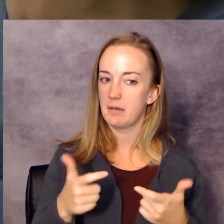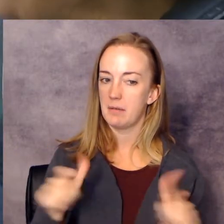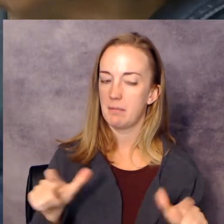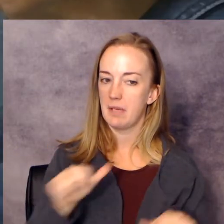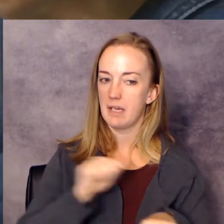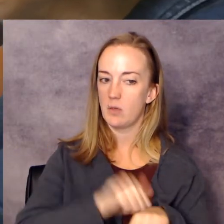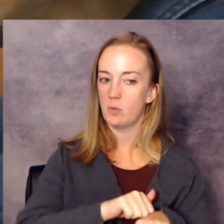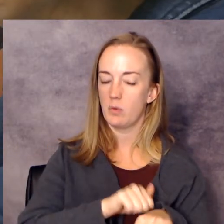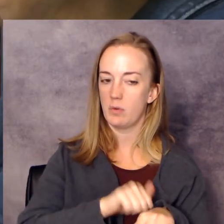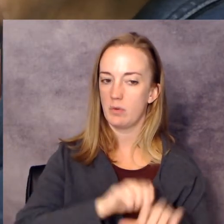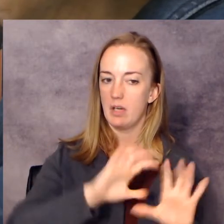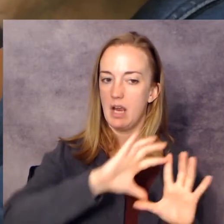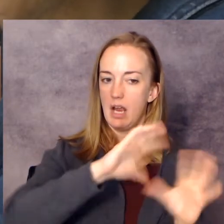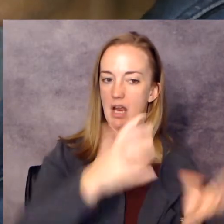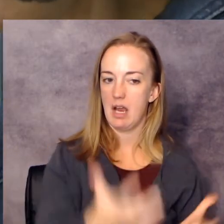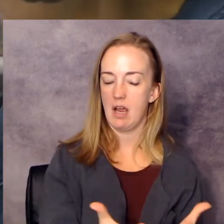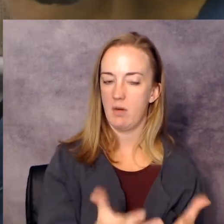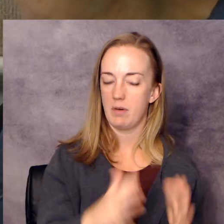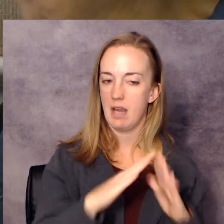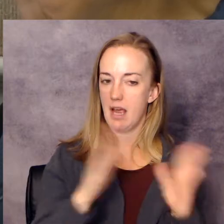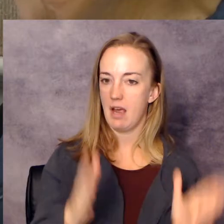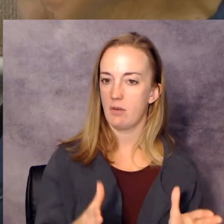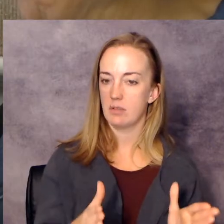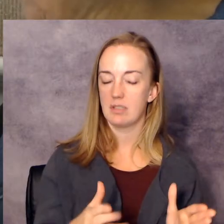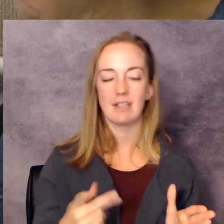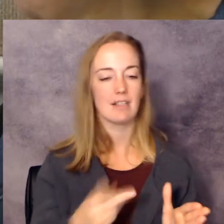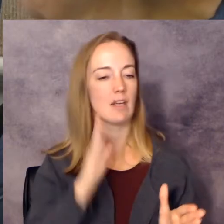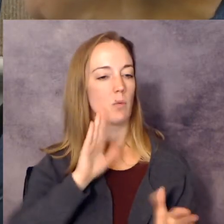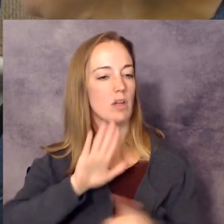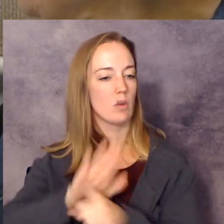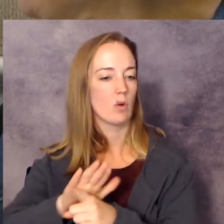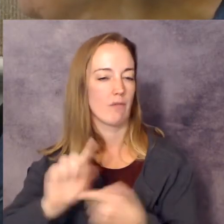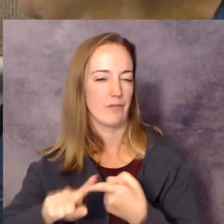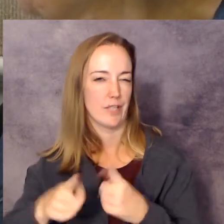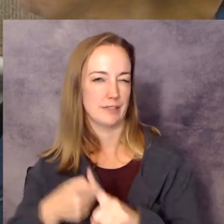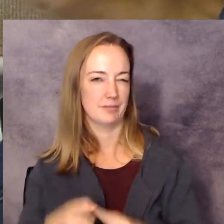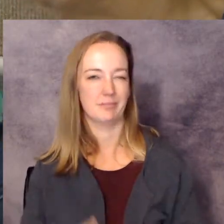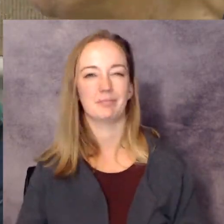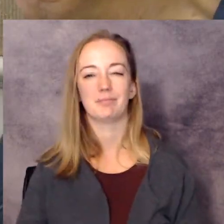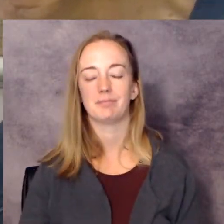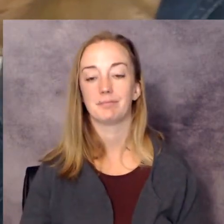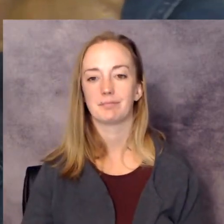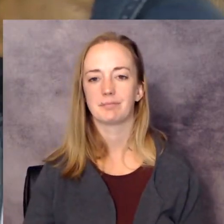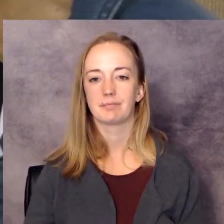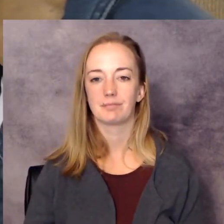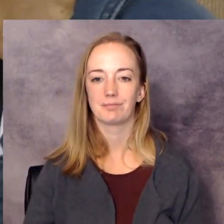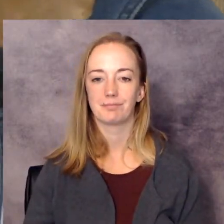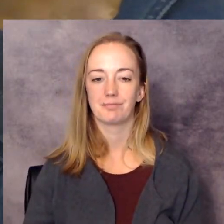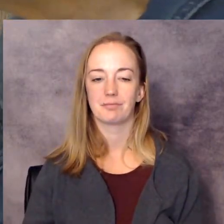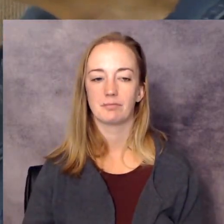round house. Look at the crabs. So they're going to be Bee's friends.